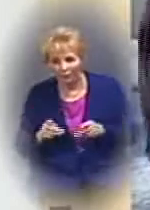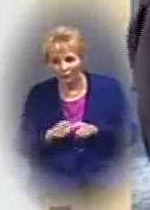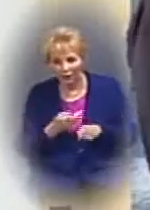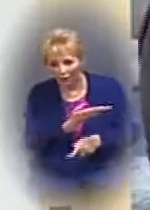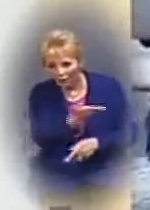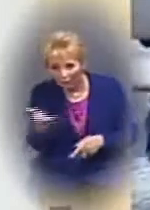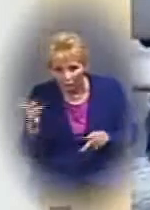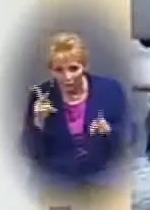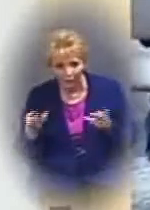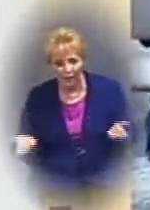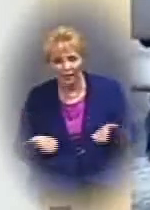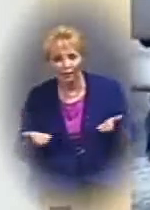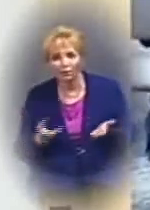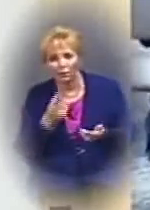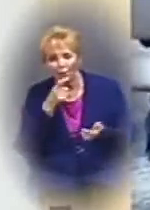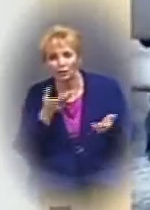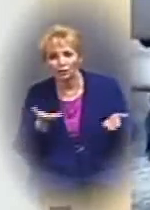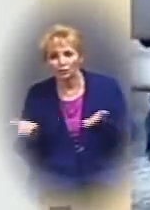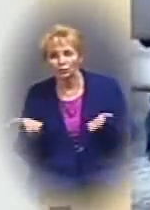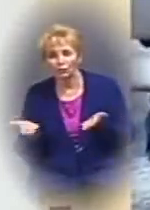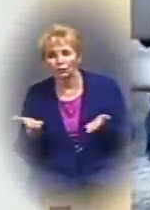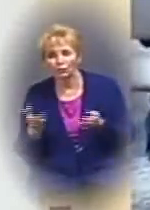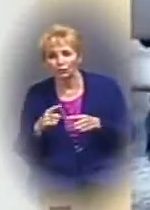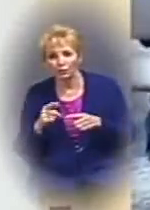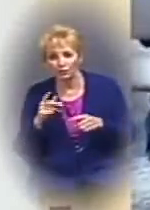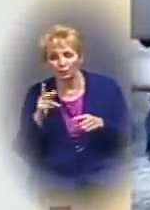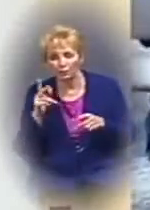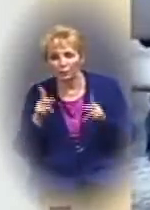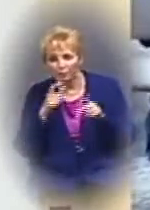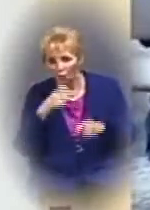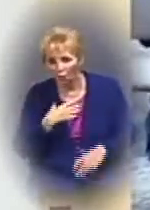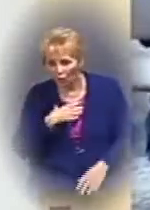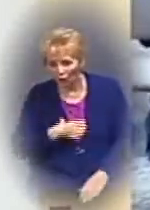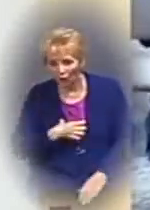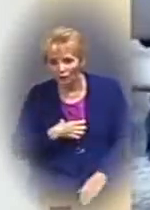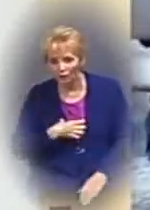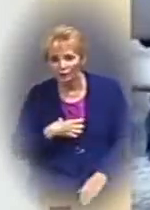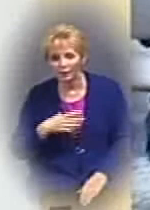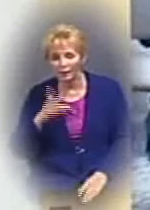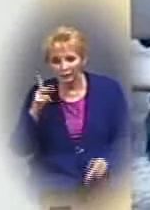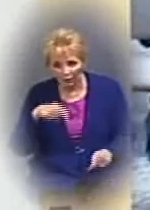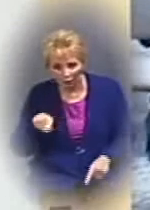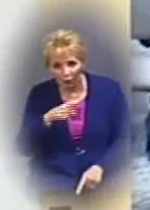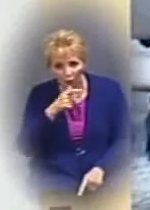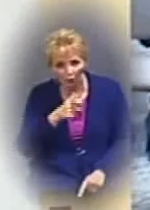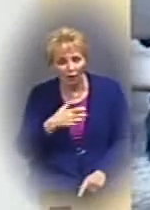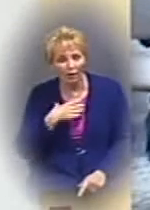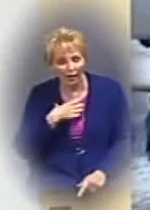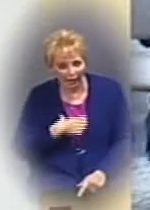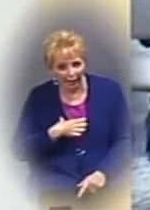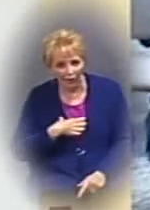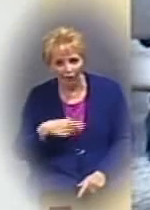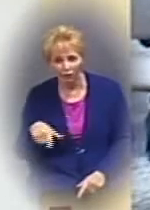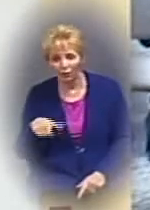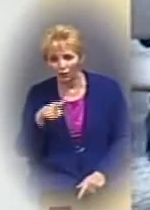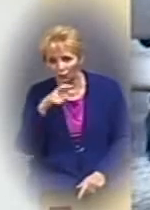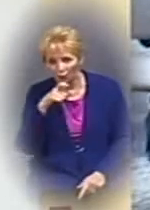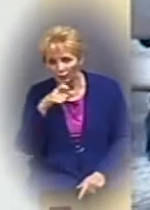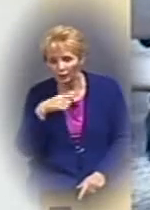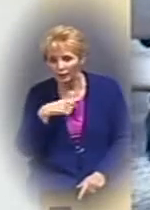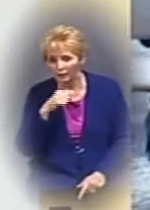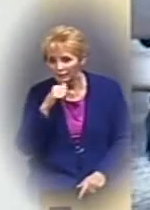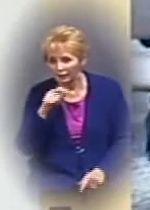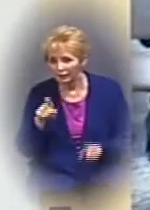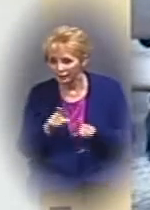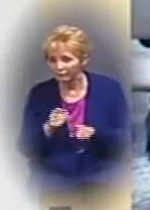people here who serve the hunger and those that are hunger, those who are less